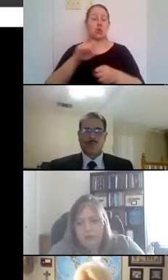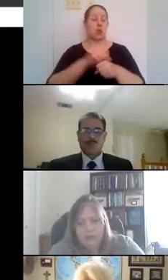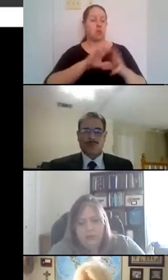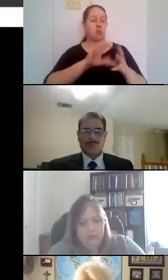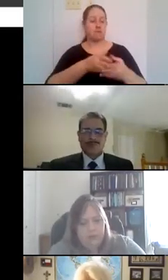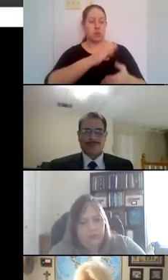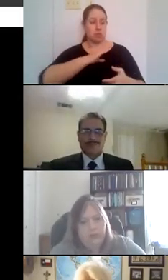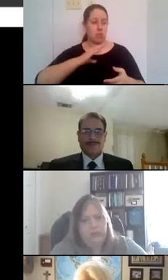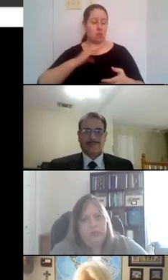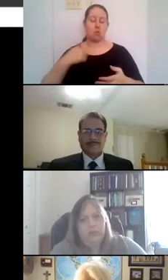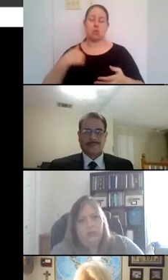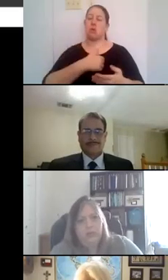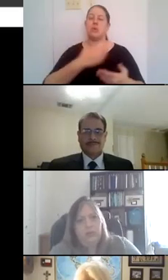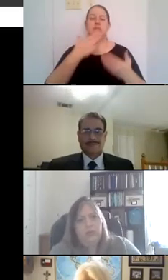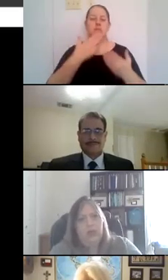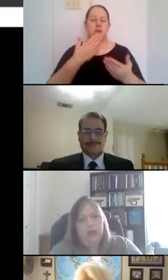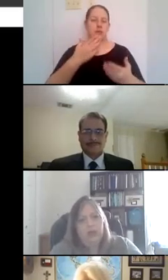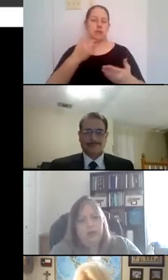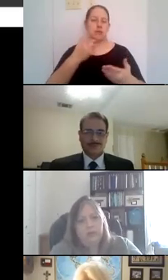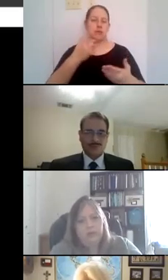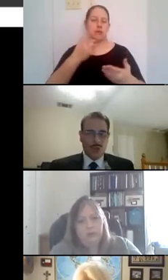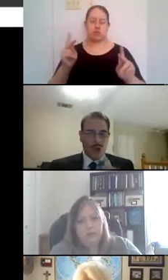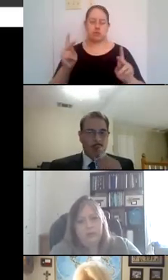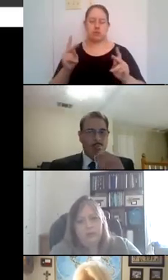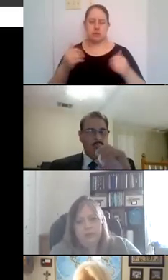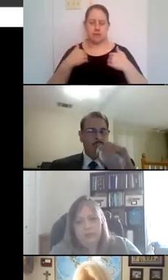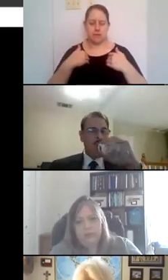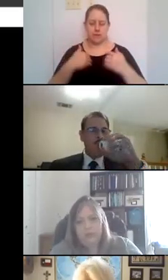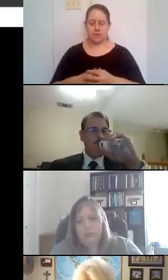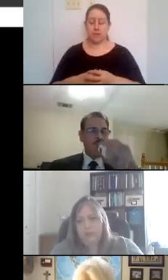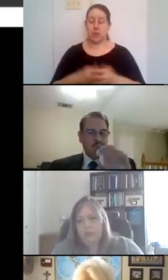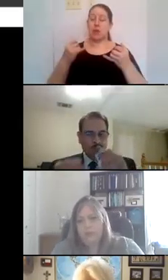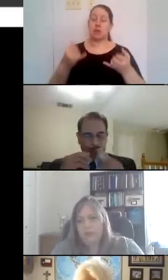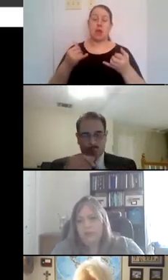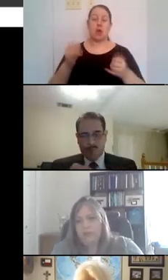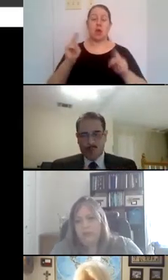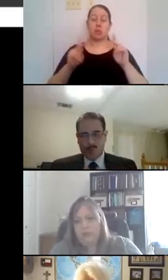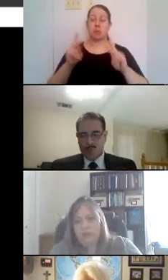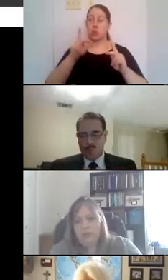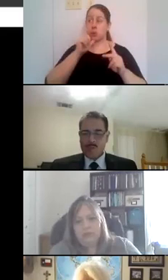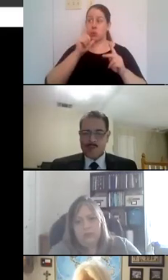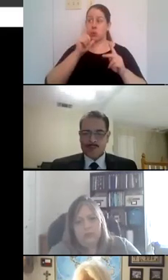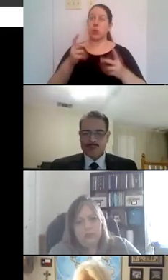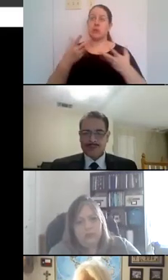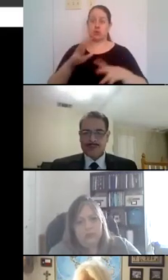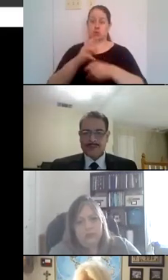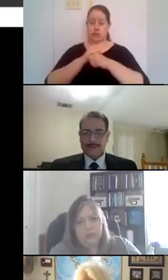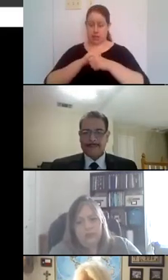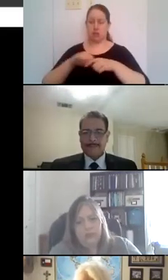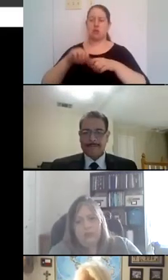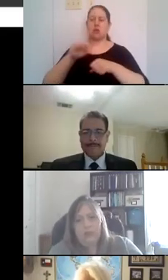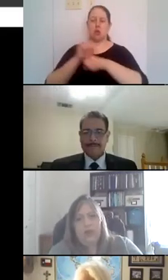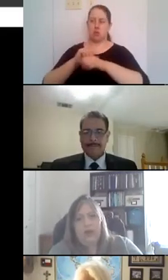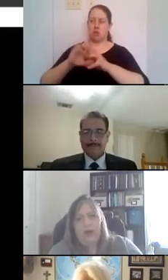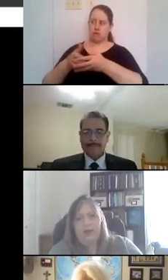for all of these opportunities. Now let's talk to the people who work to make it happen, who get us a trained workforce. And Darcy, I'm